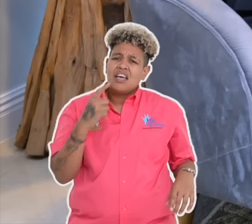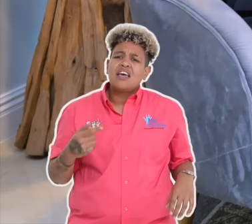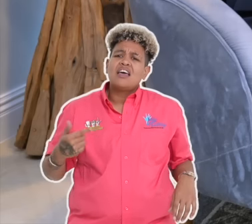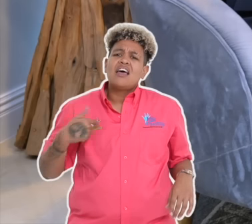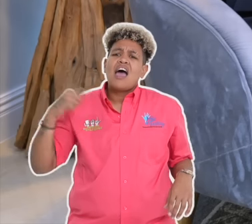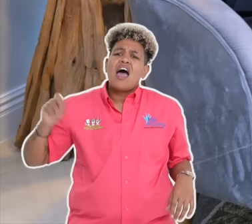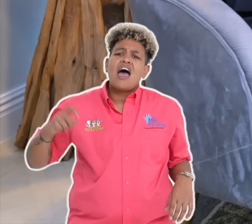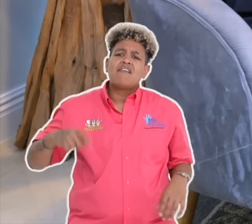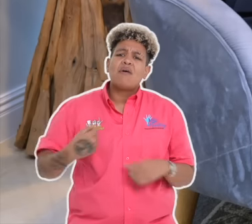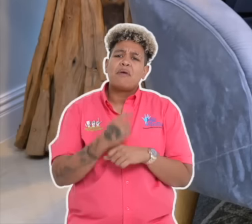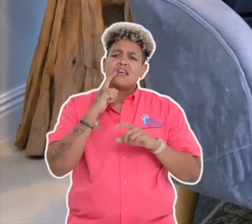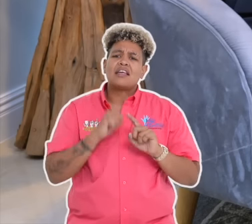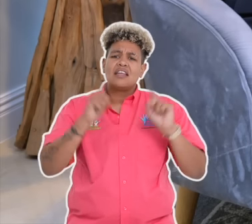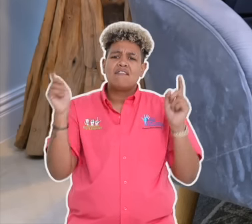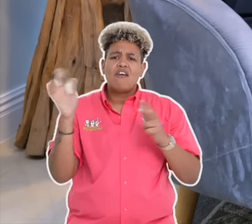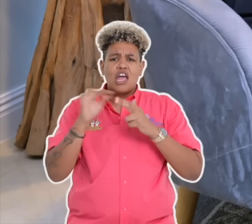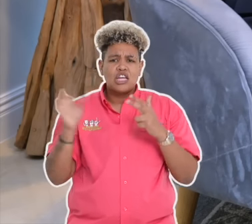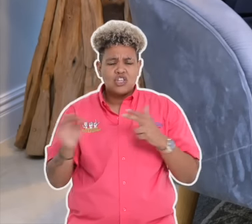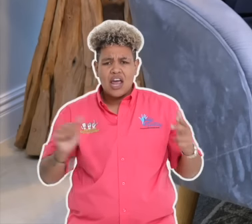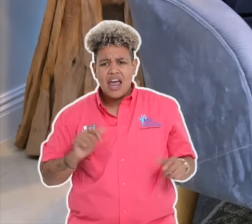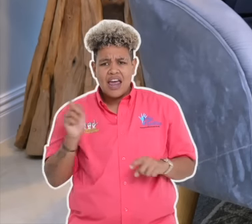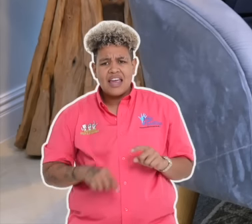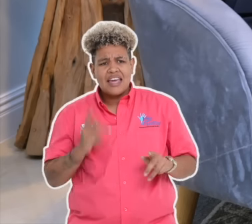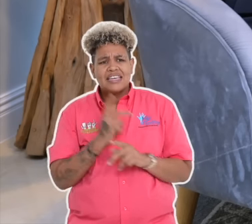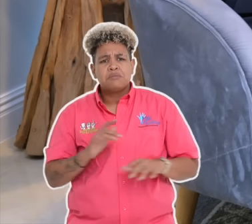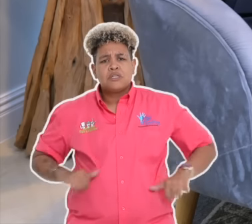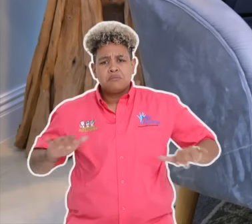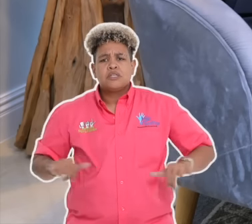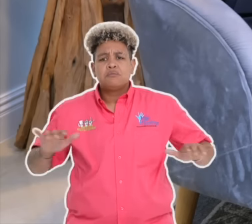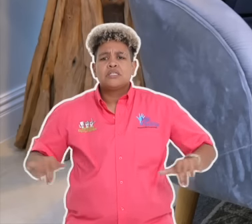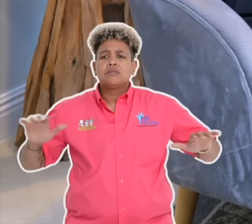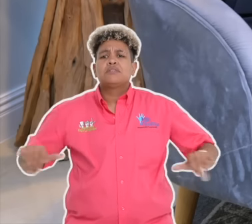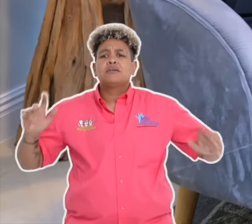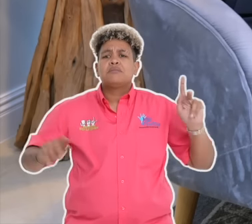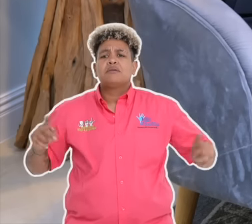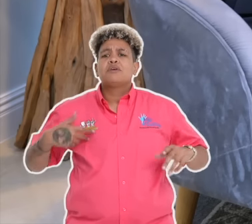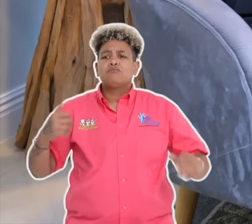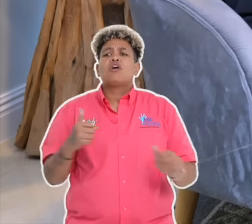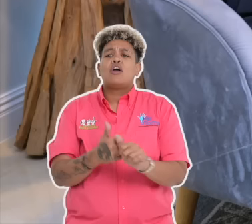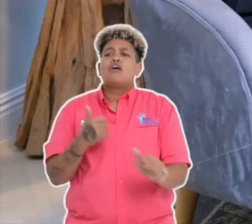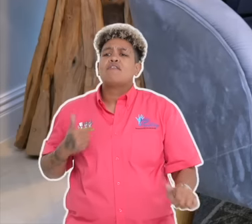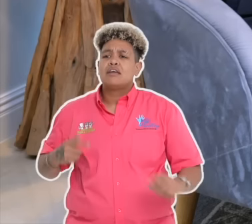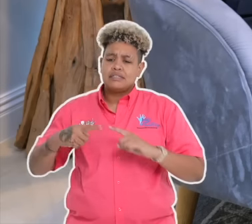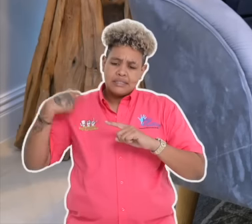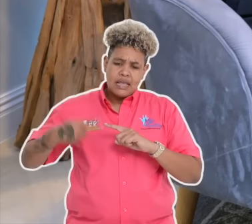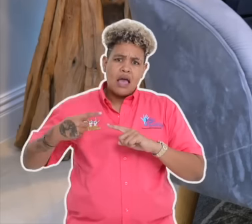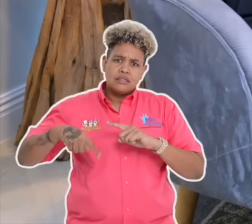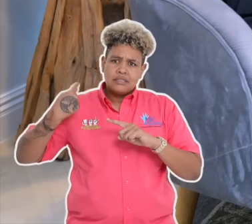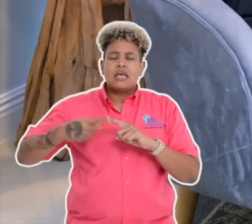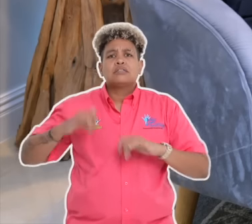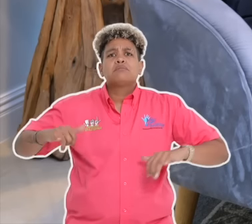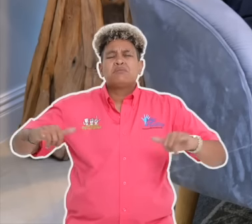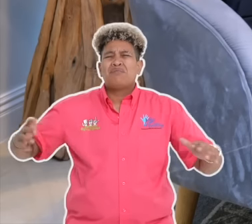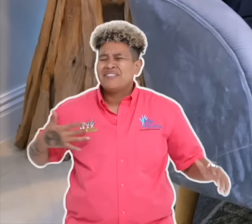where it's like, I was like, I have to make a different choice because I keep running into the same horrible people that I'm trying to run away from. The cycle